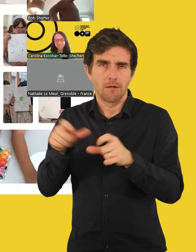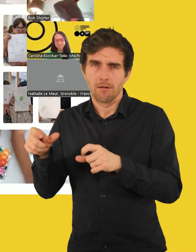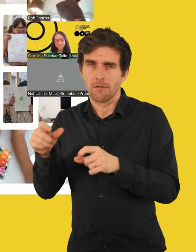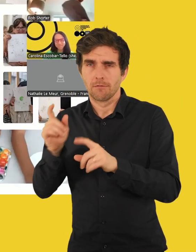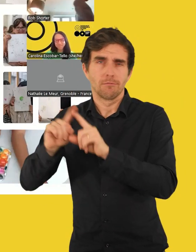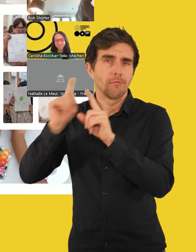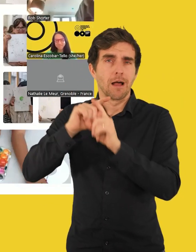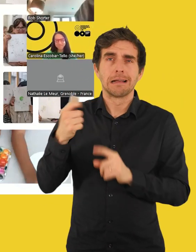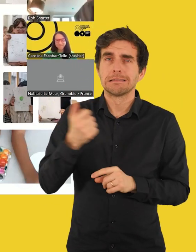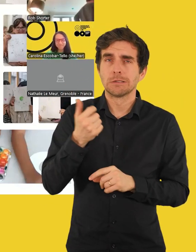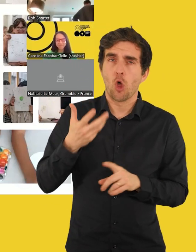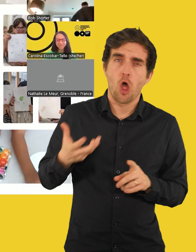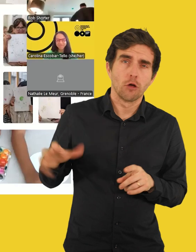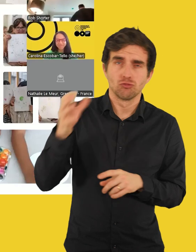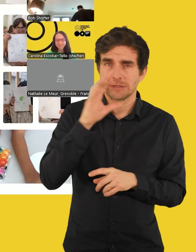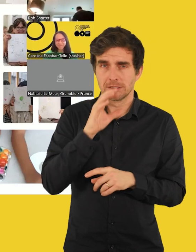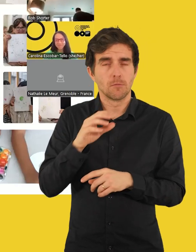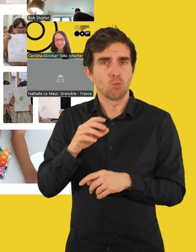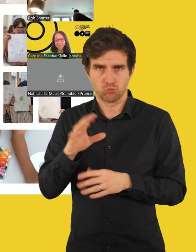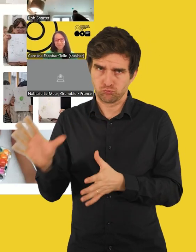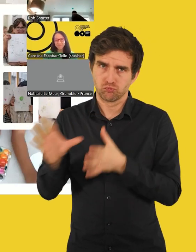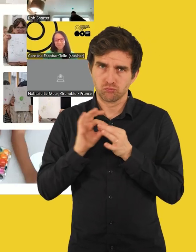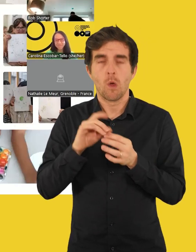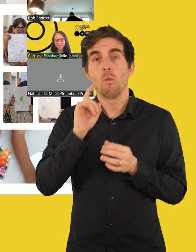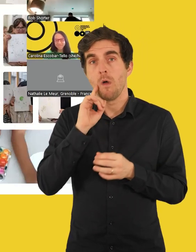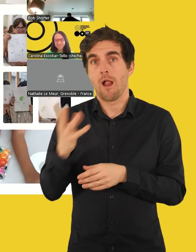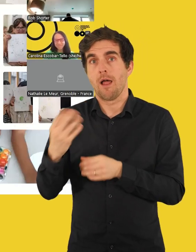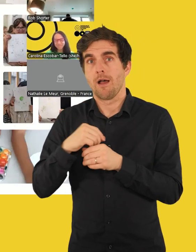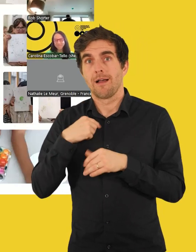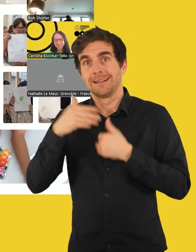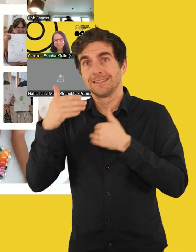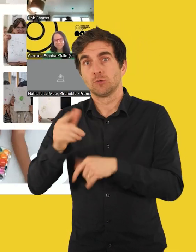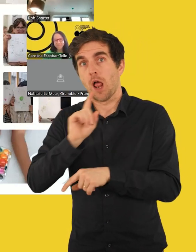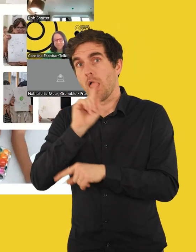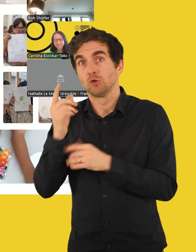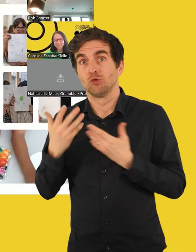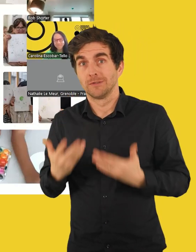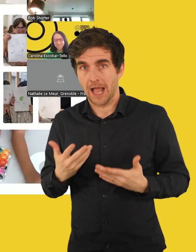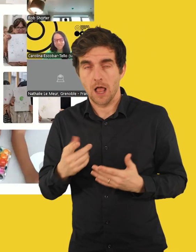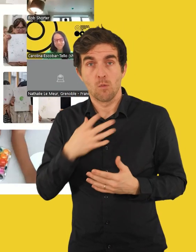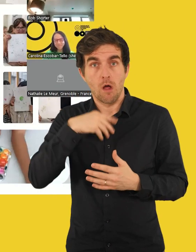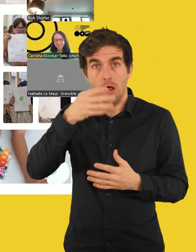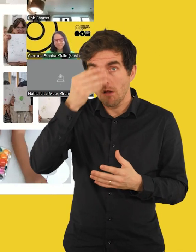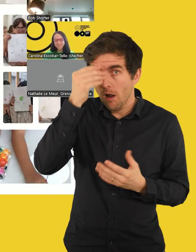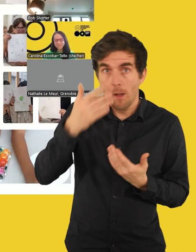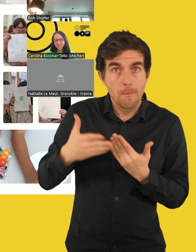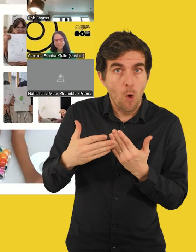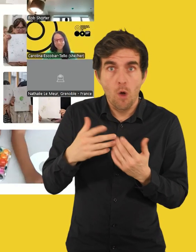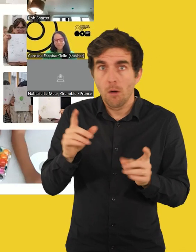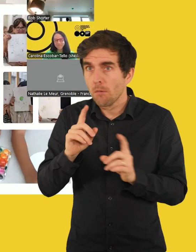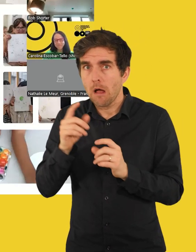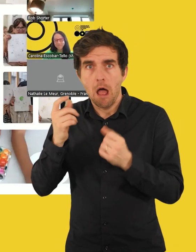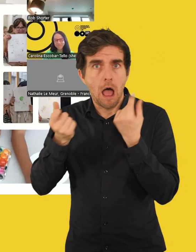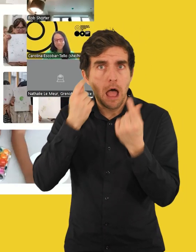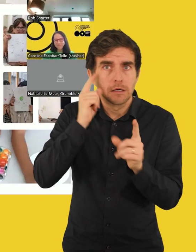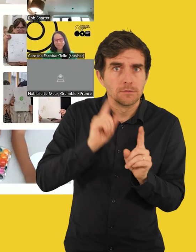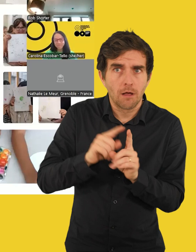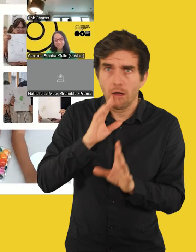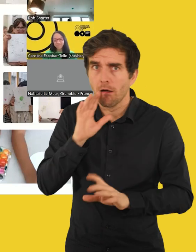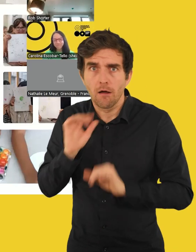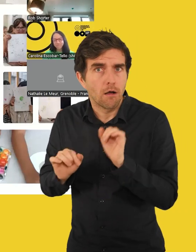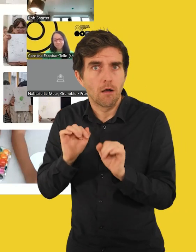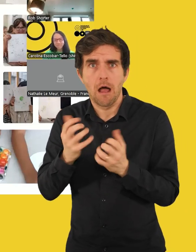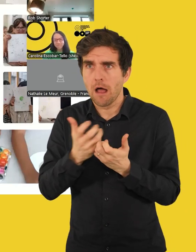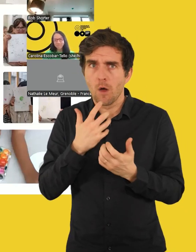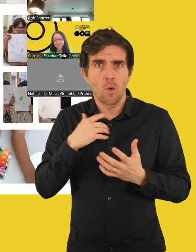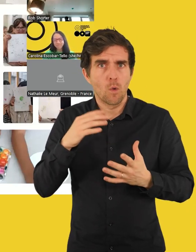fantastic guests from the 16 countries that have engaged with these tools so far, joining in a session later today. So if you want to learn about